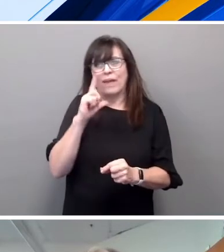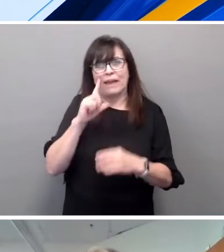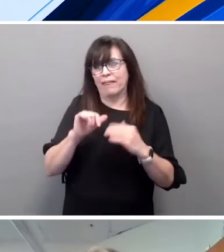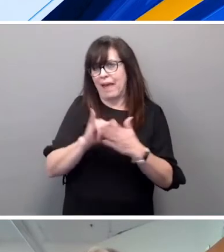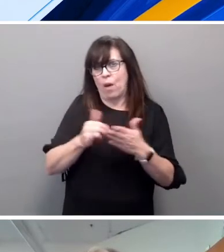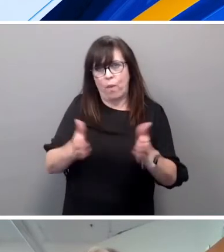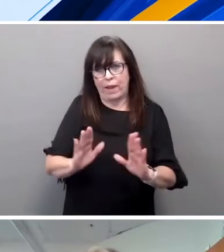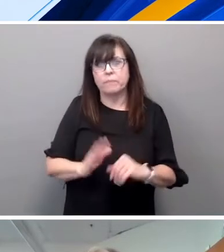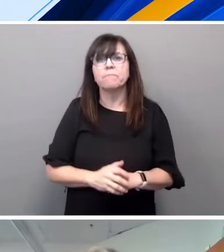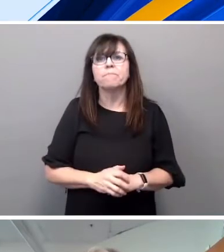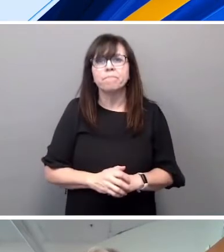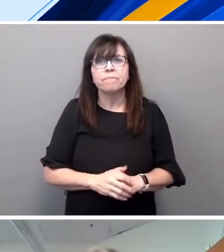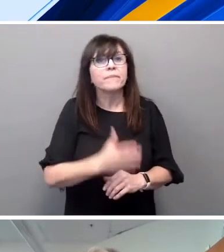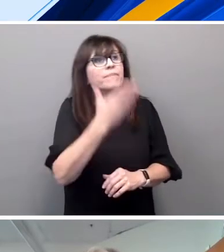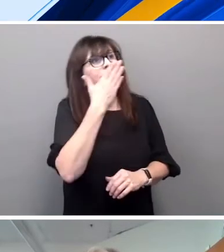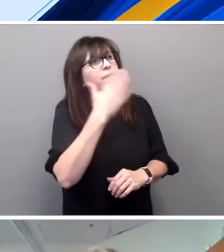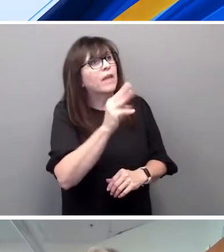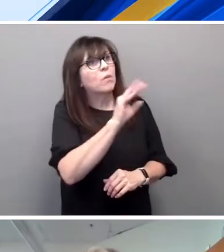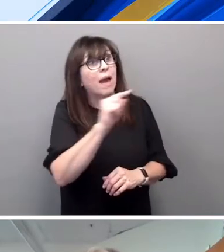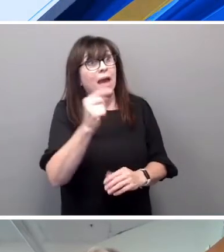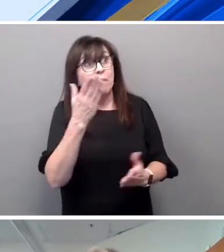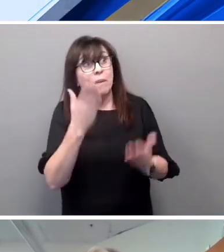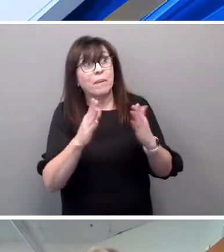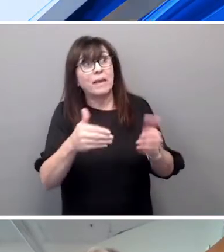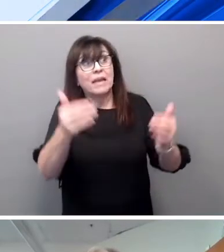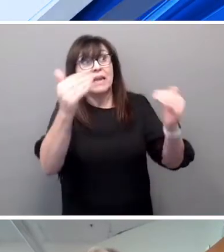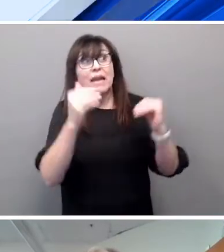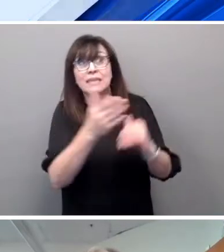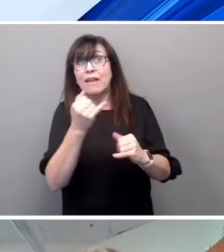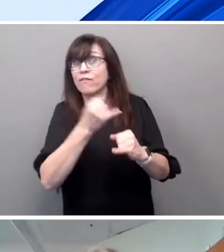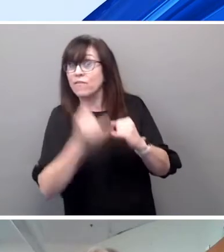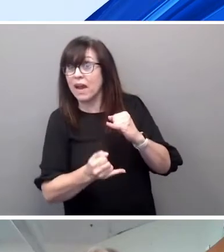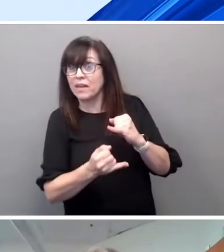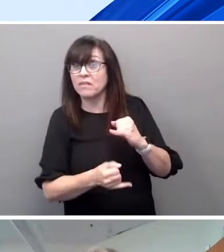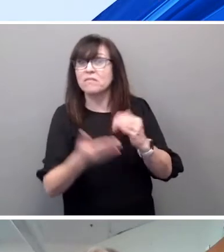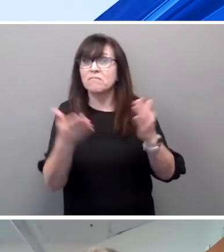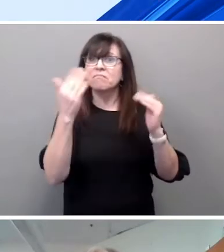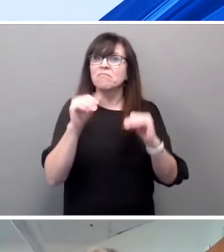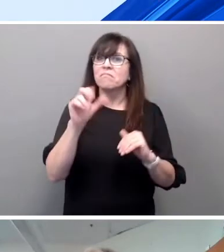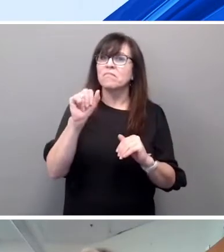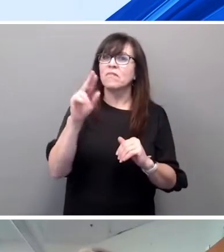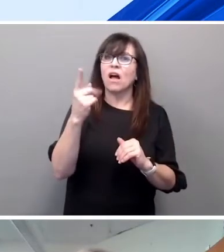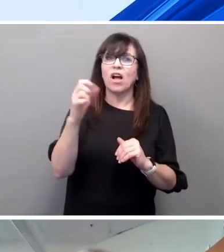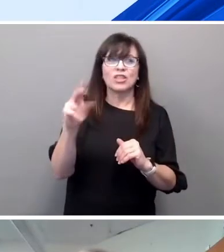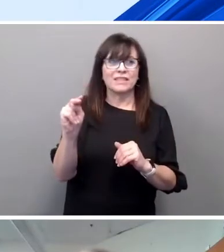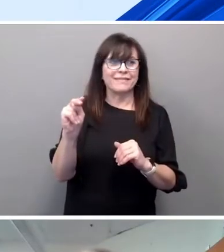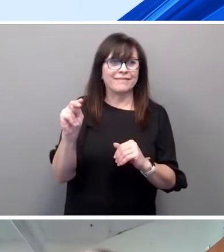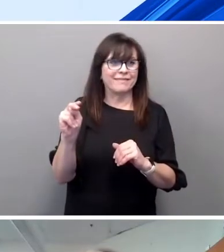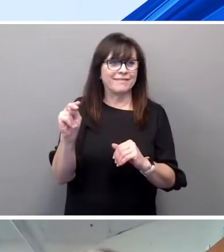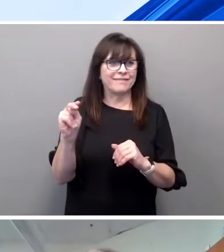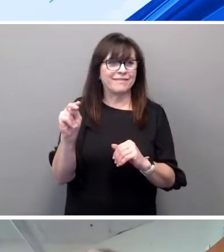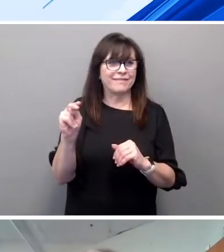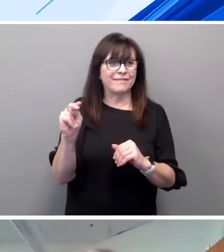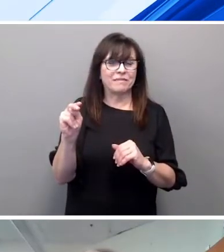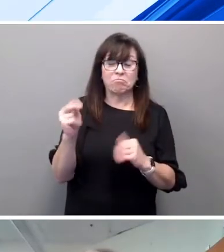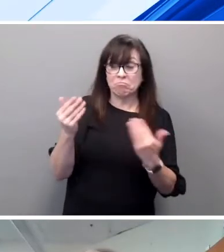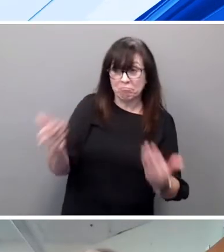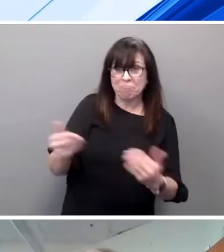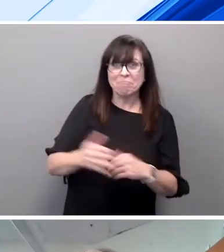Thank you. Next, and perhaps finally, we'll turn to Austin Fisher. Austin, please feel free to ask your